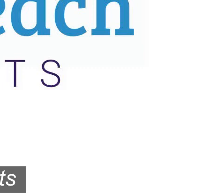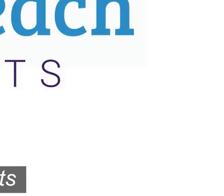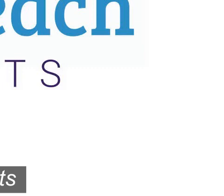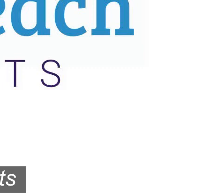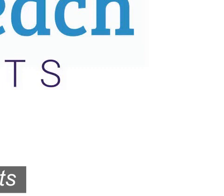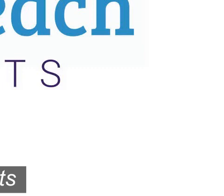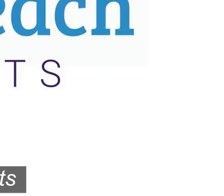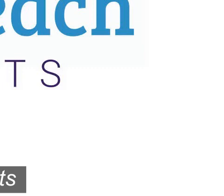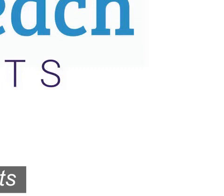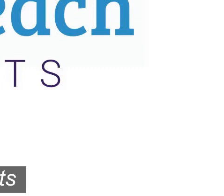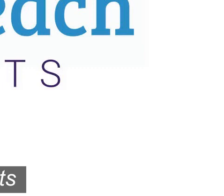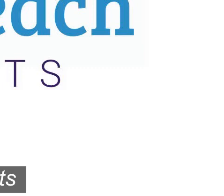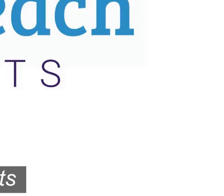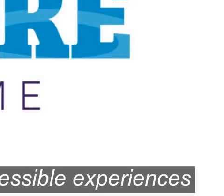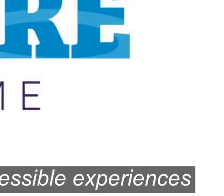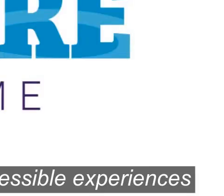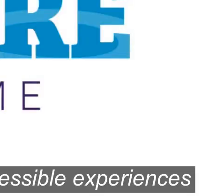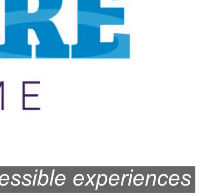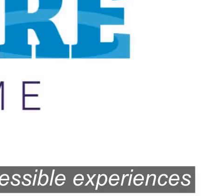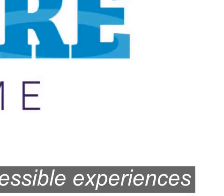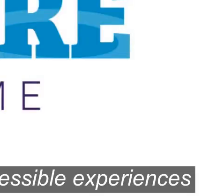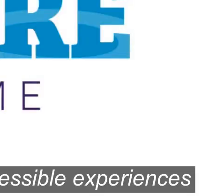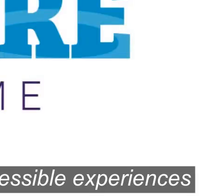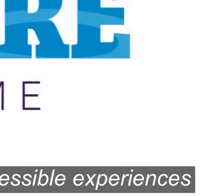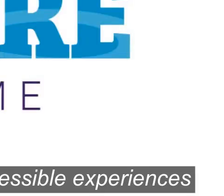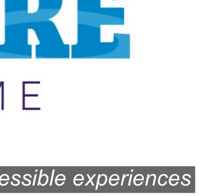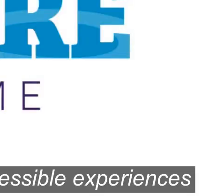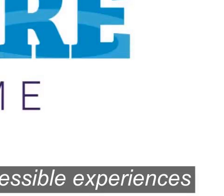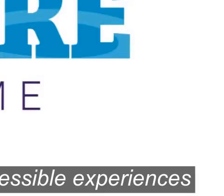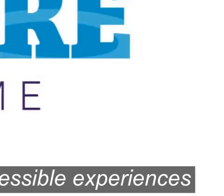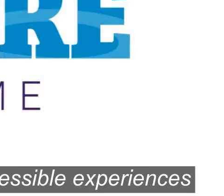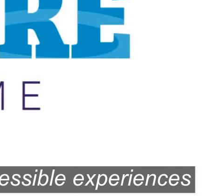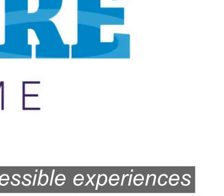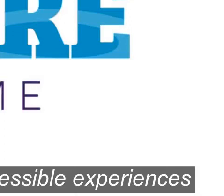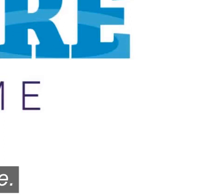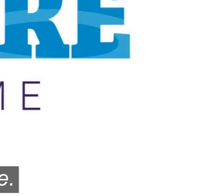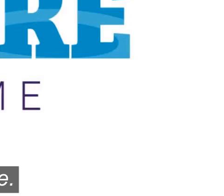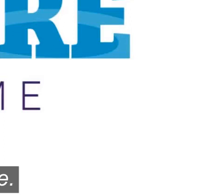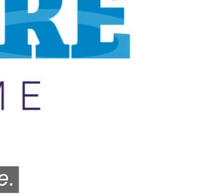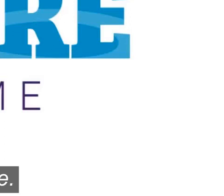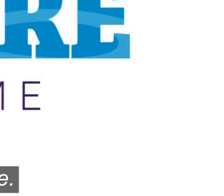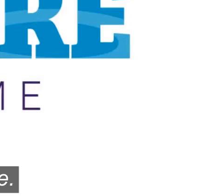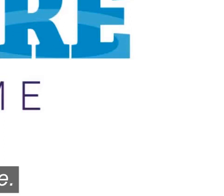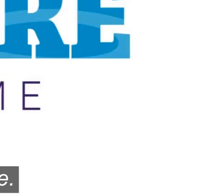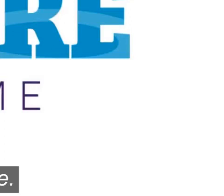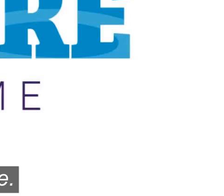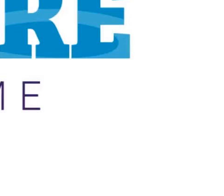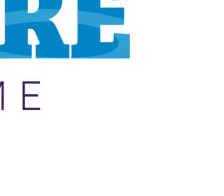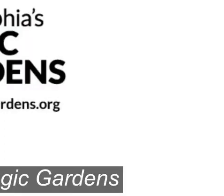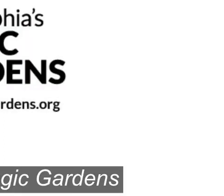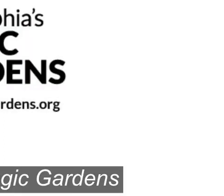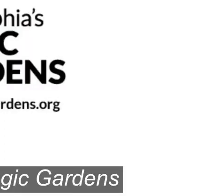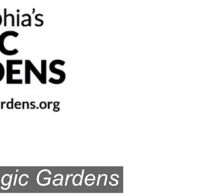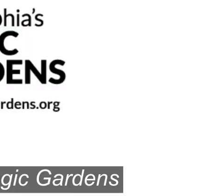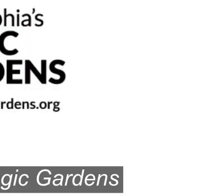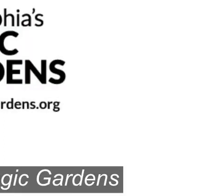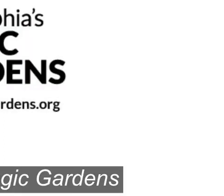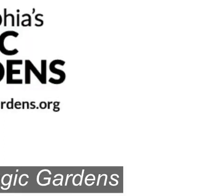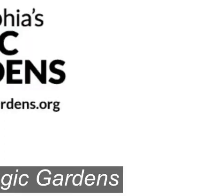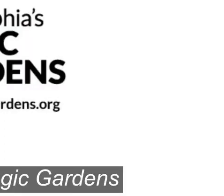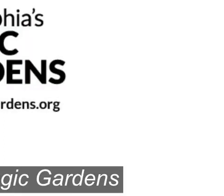ArtReach presents Encore at Home, enhancing accessible experiences in arts and culture, featuring